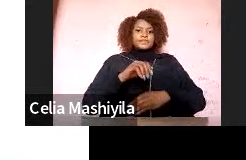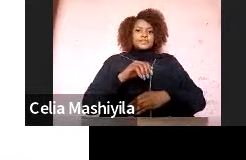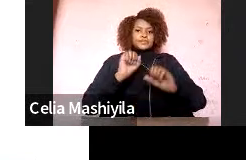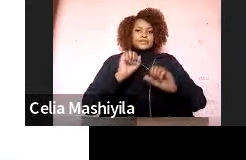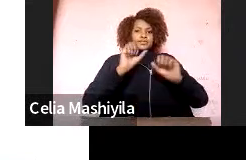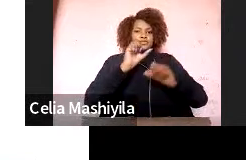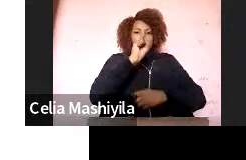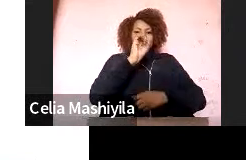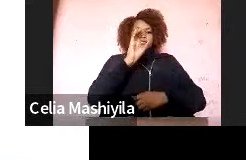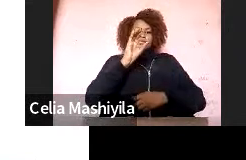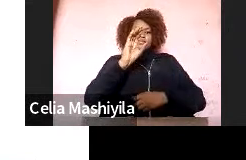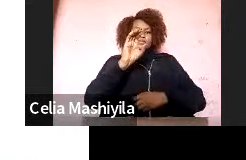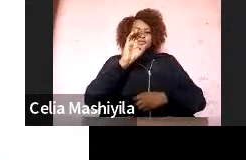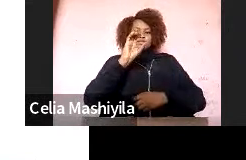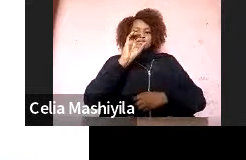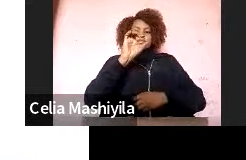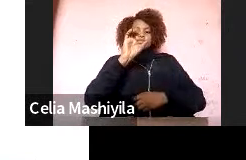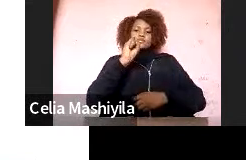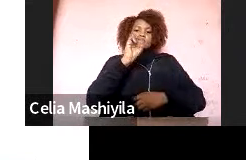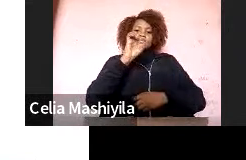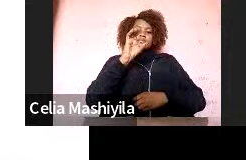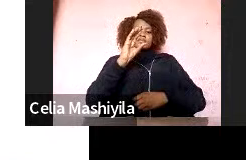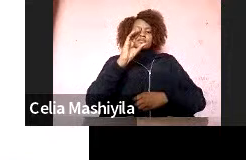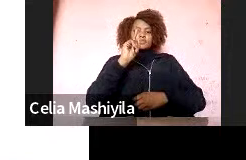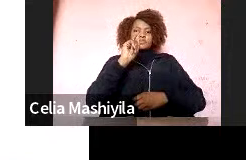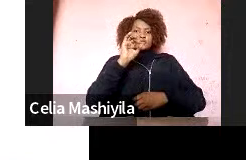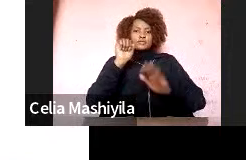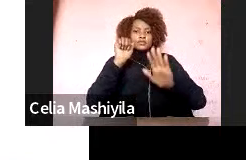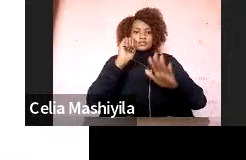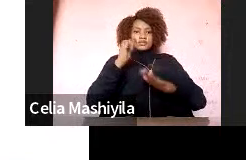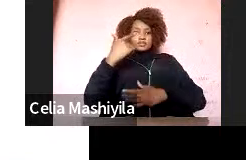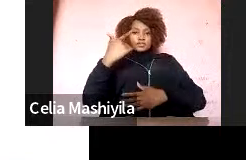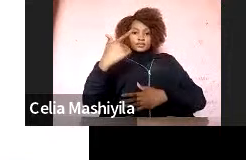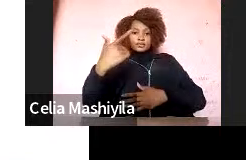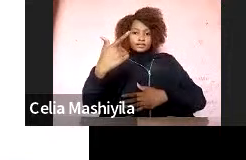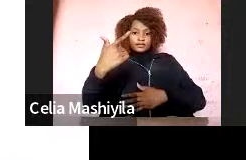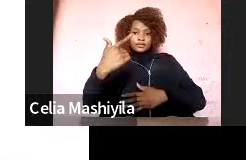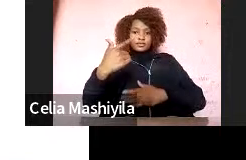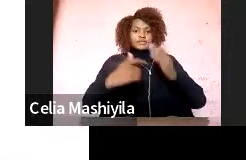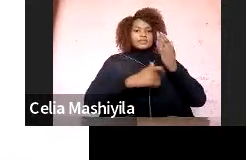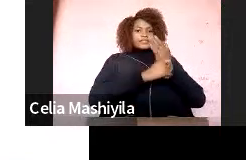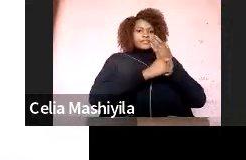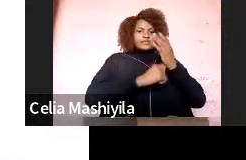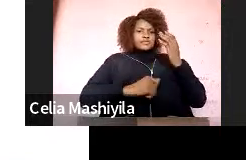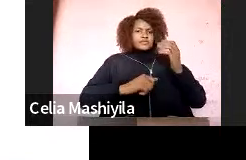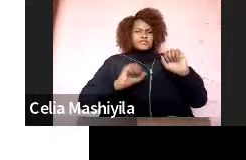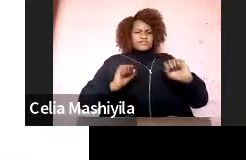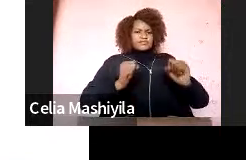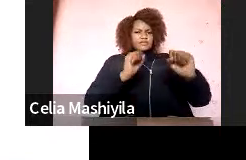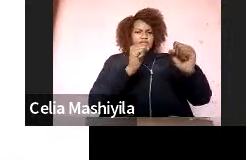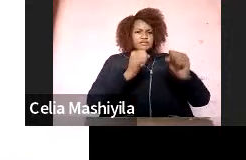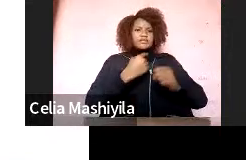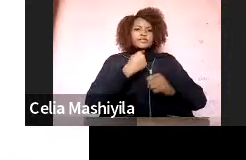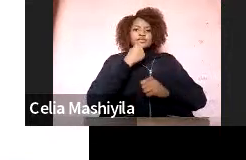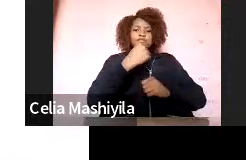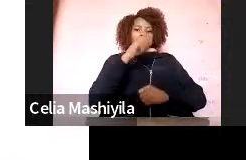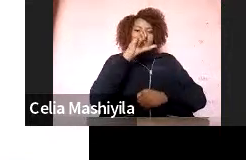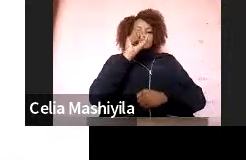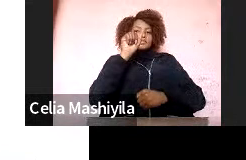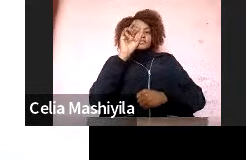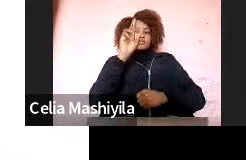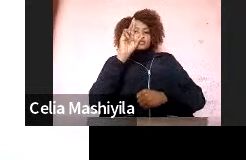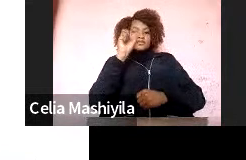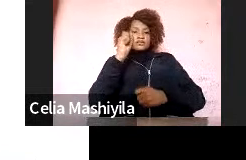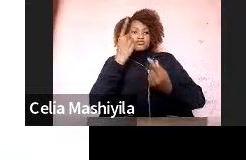confidential. But we are welcoming all information you can provide to us, which you think and deem suspicious,